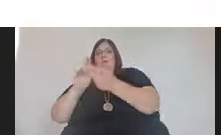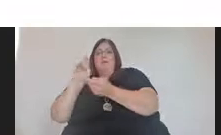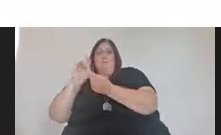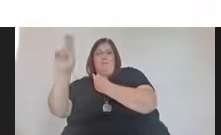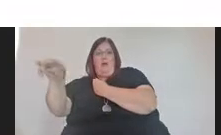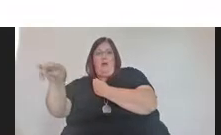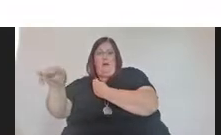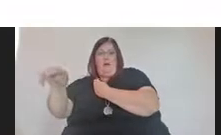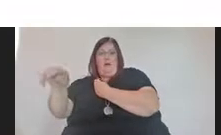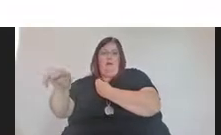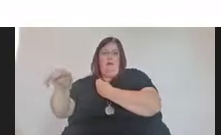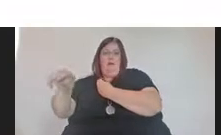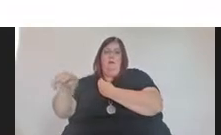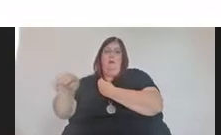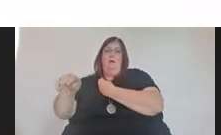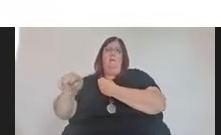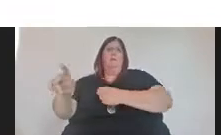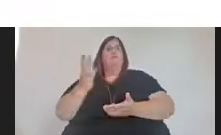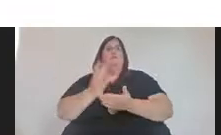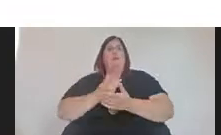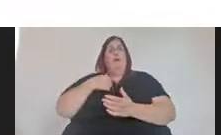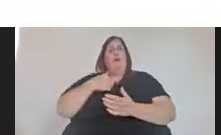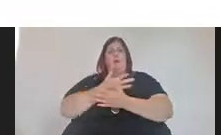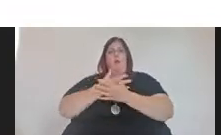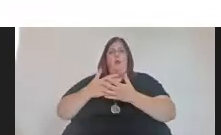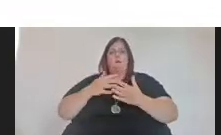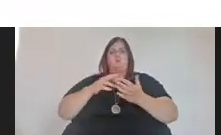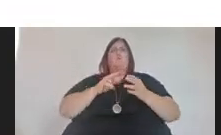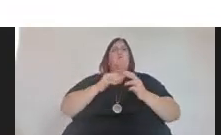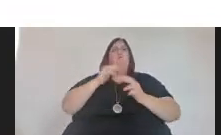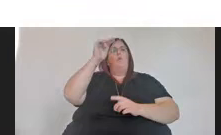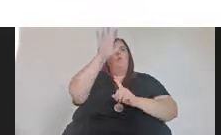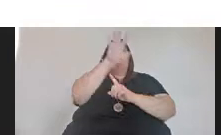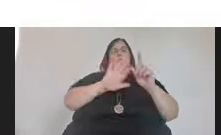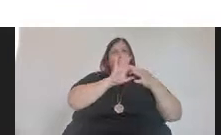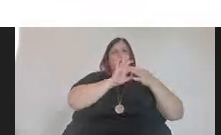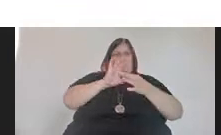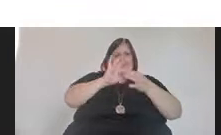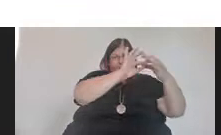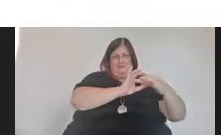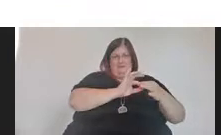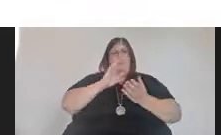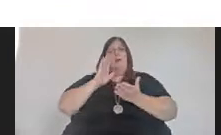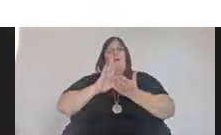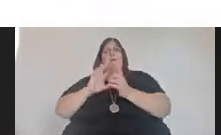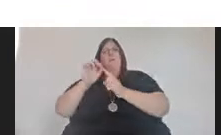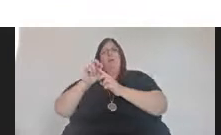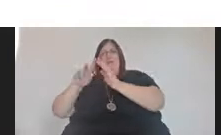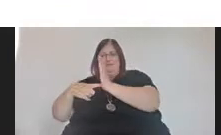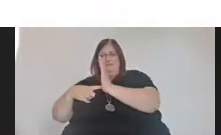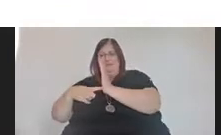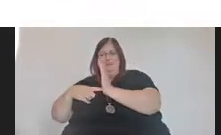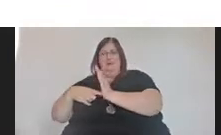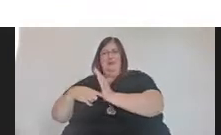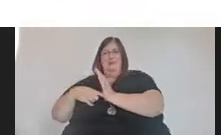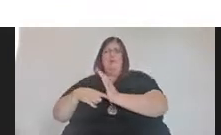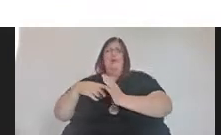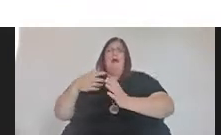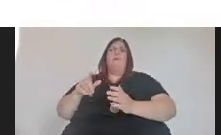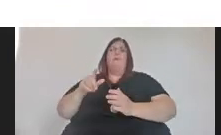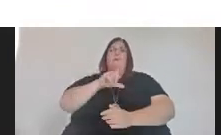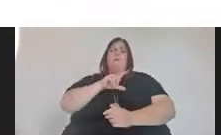without the support of Midlands Partnership, North South combined. Ahead of the gov.uk, we were able